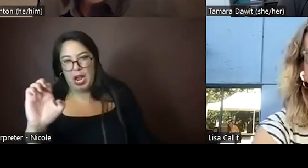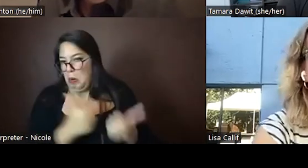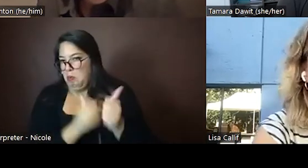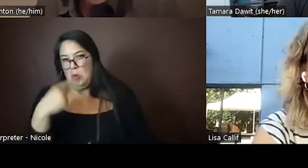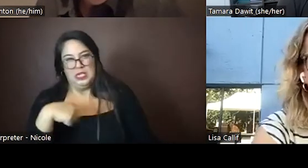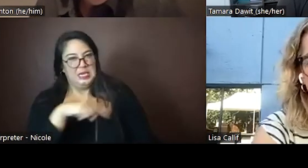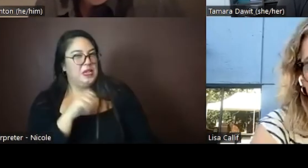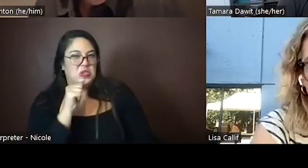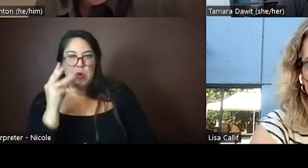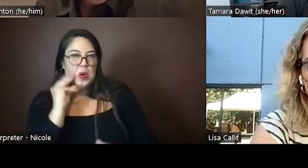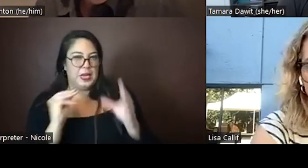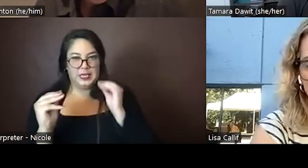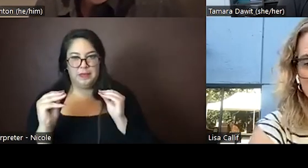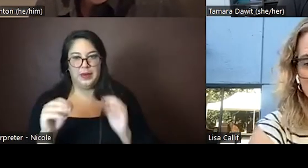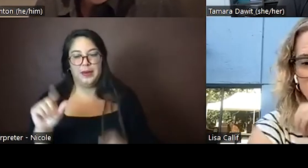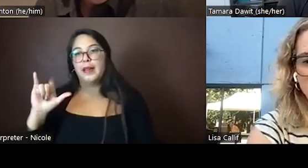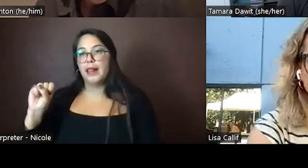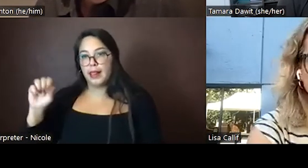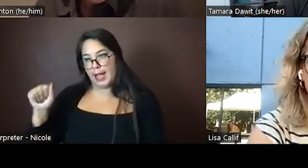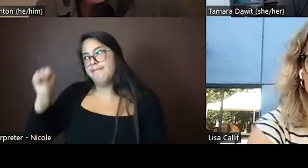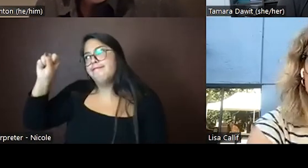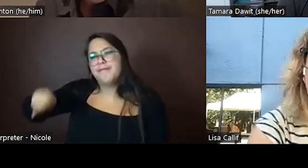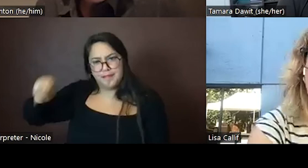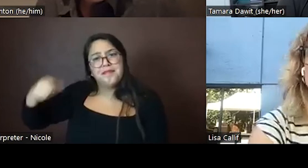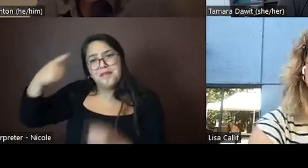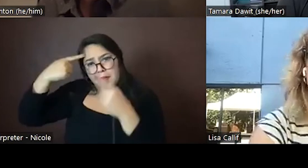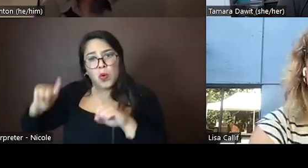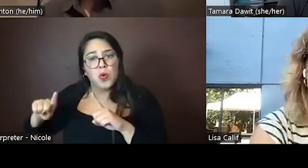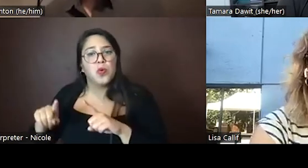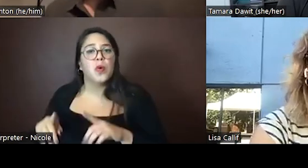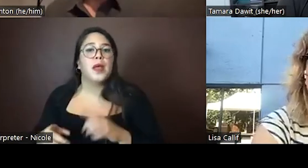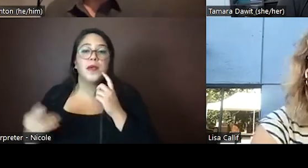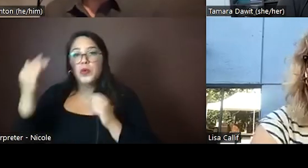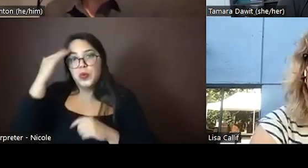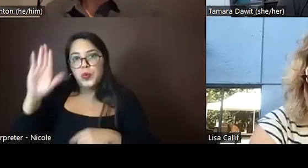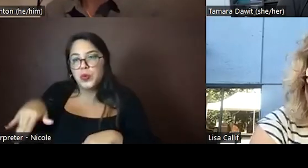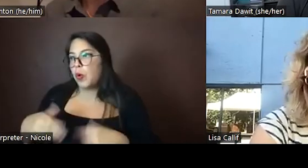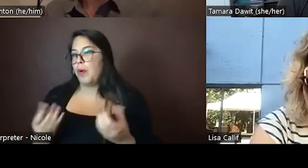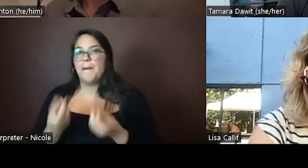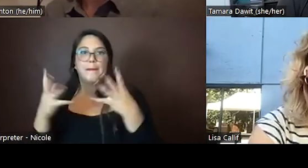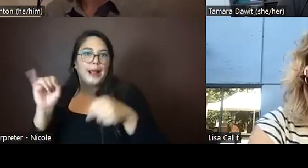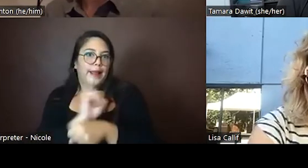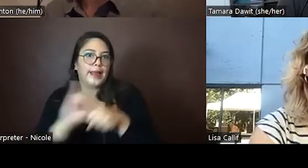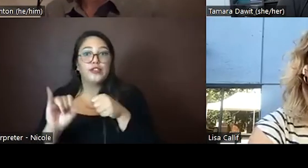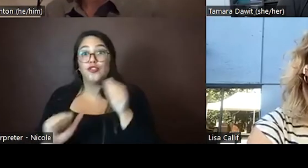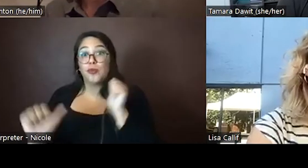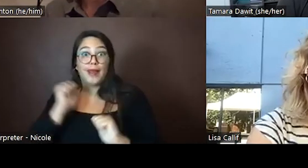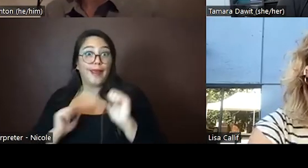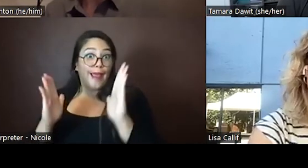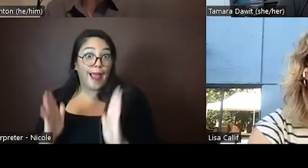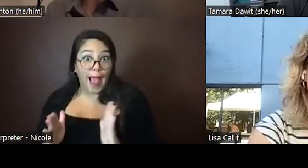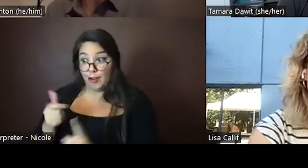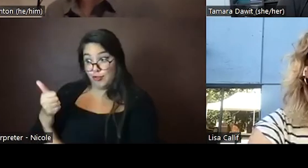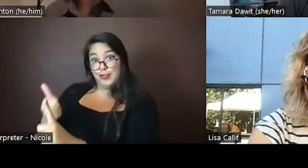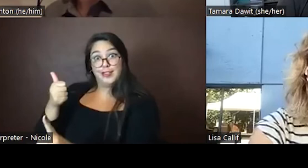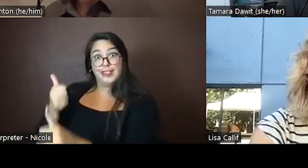you guys, but I do want to say, you know, I'm thinking of any industry, you know, you see actors, and actors are so well paid. Most of the actors are not working. You know, I think anyone who